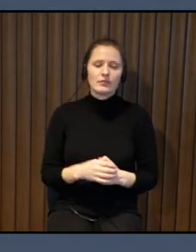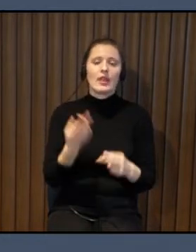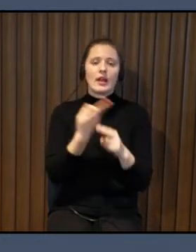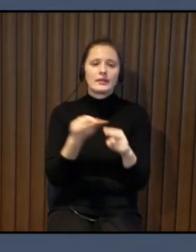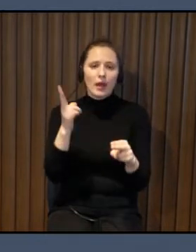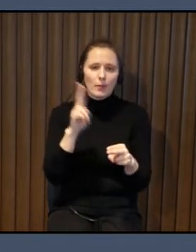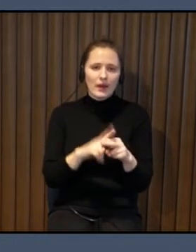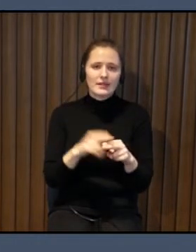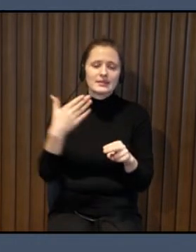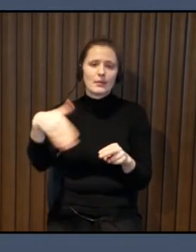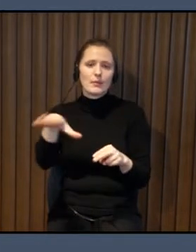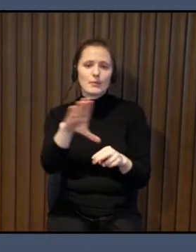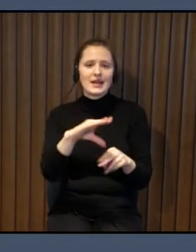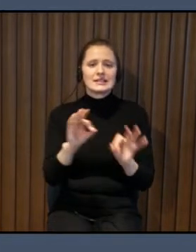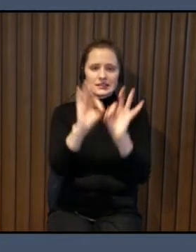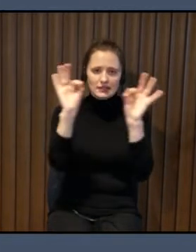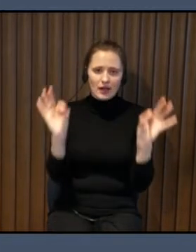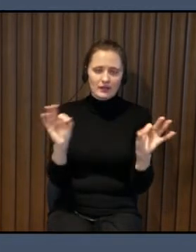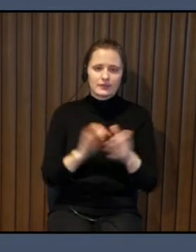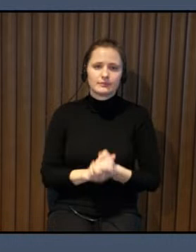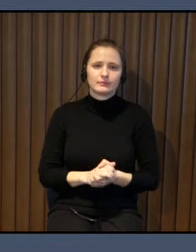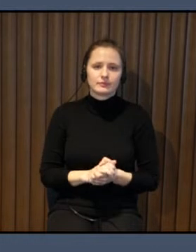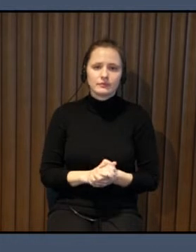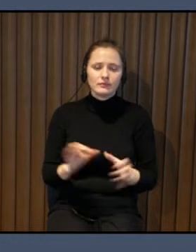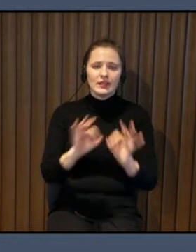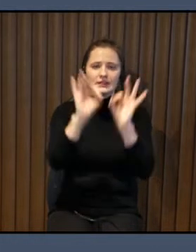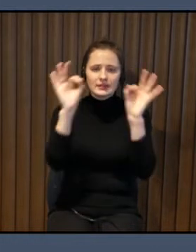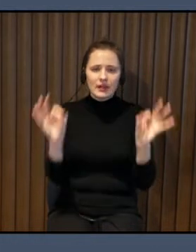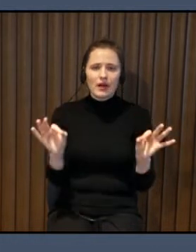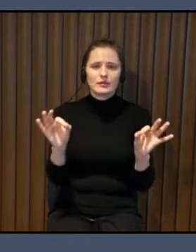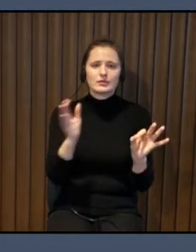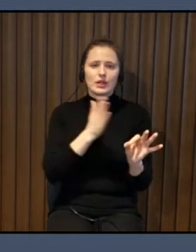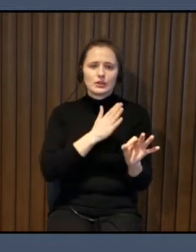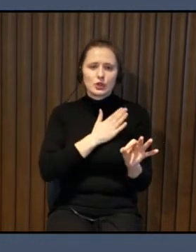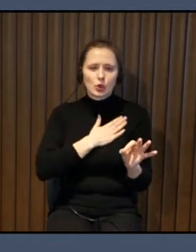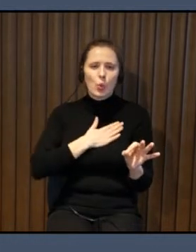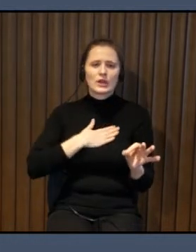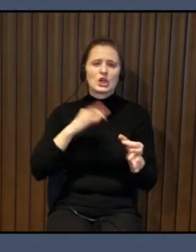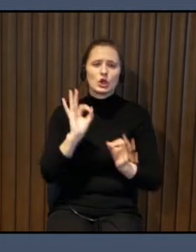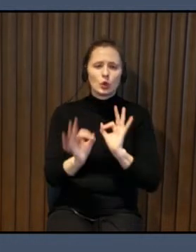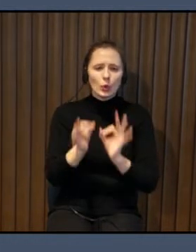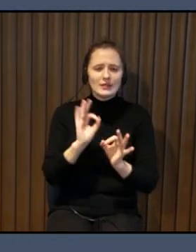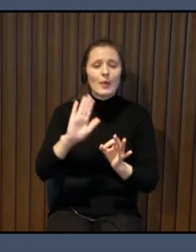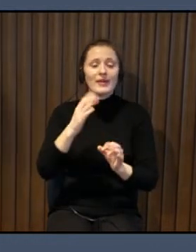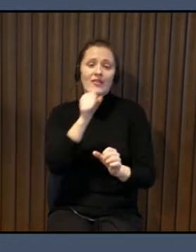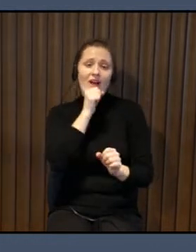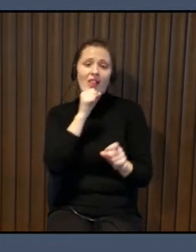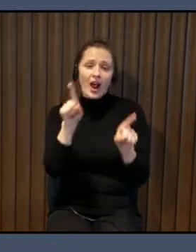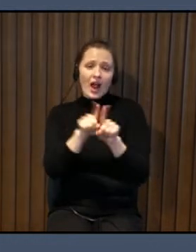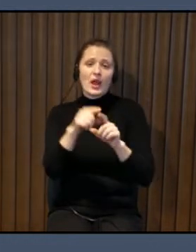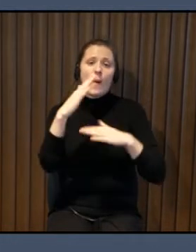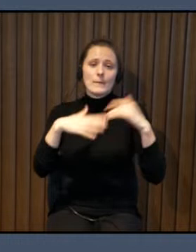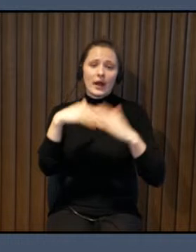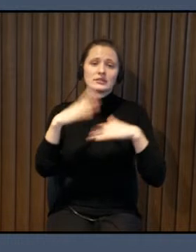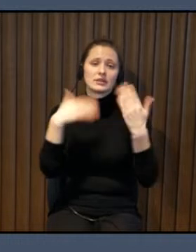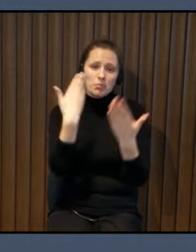about or to address the issues of accessibility. So first, the first part will be